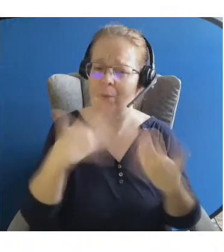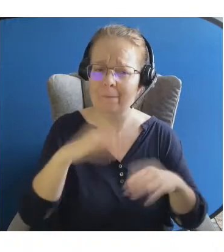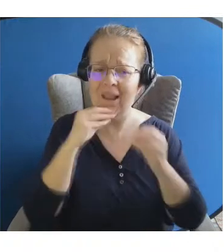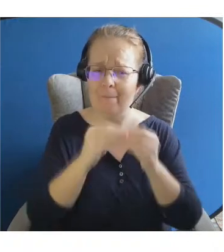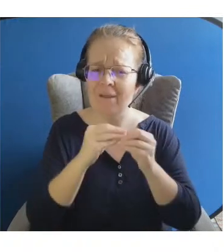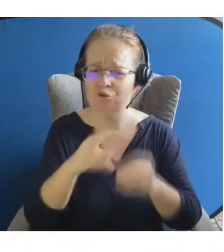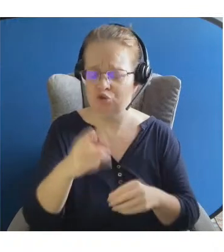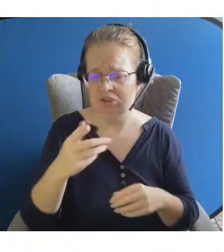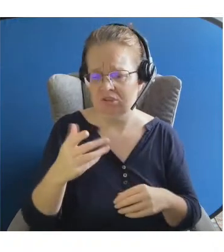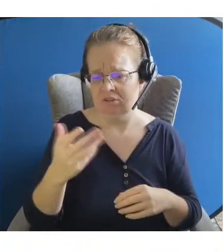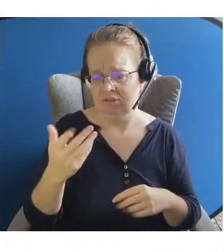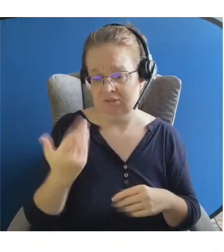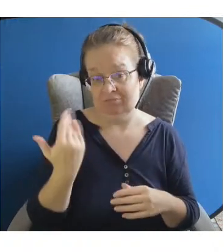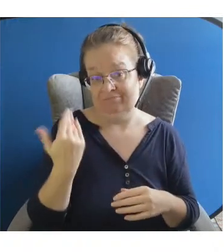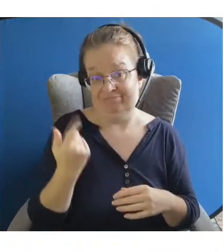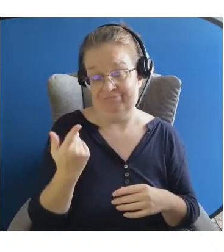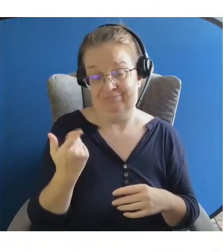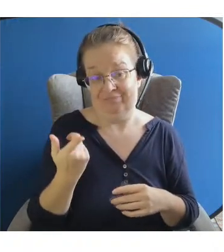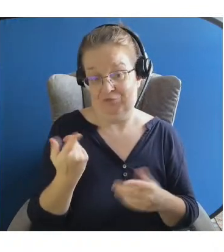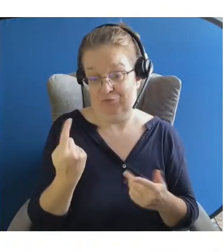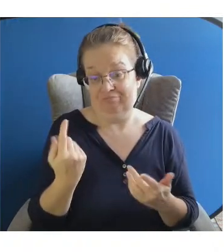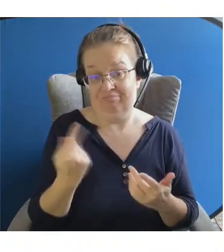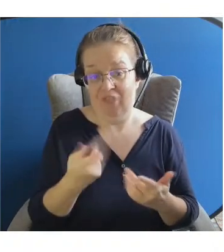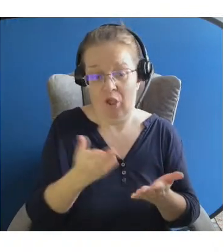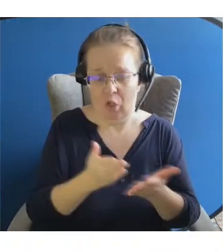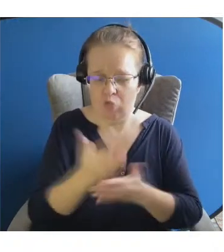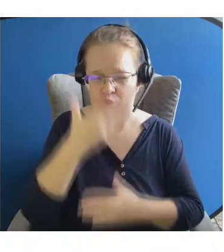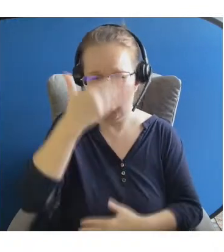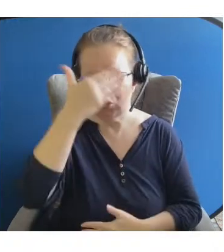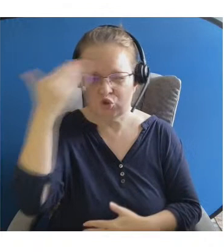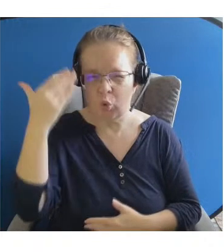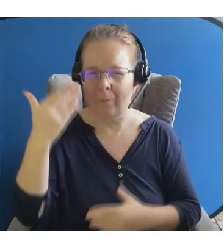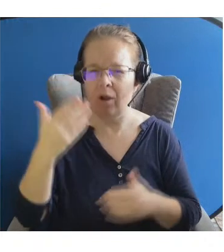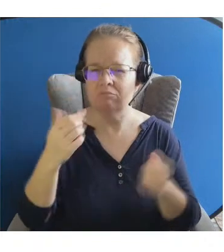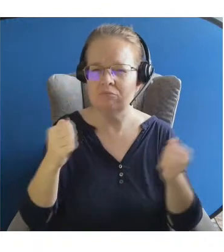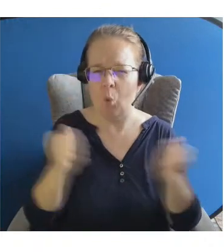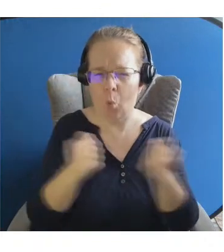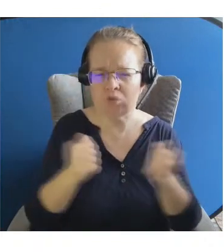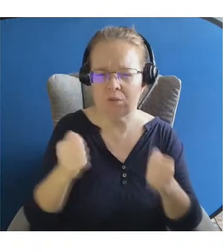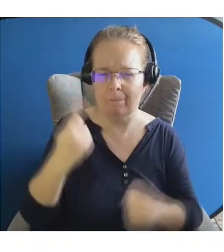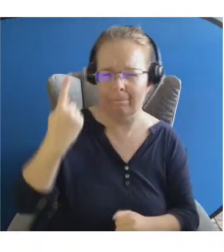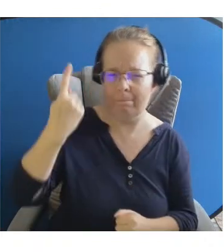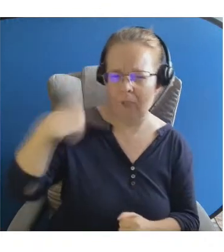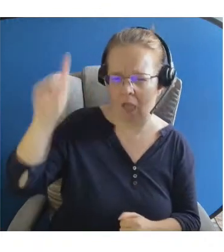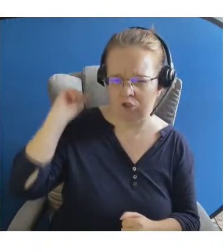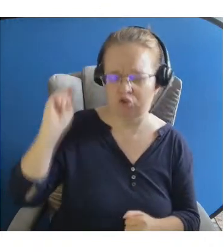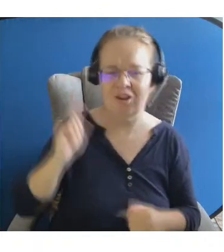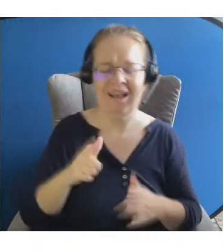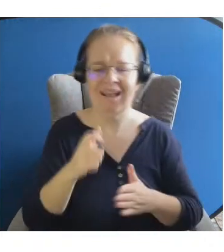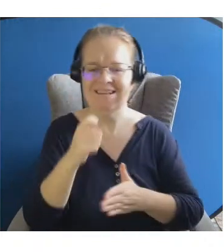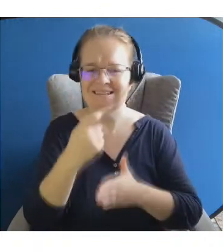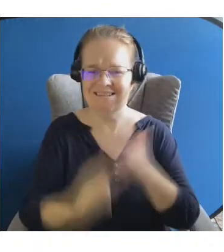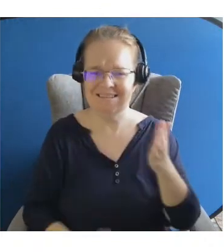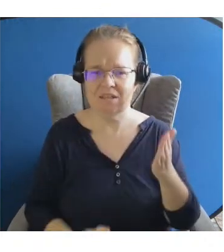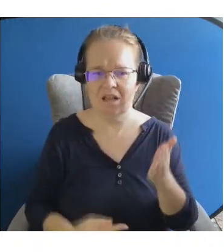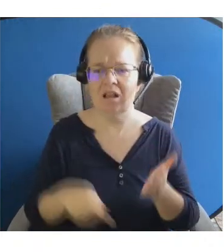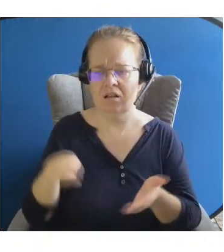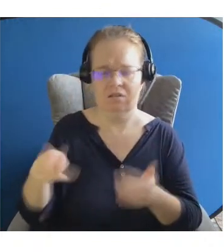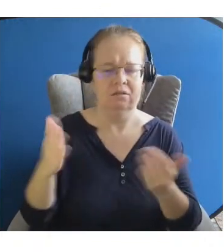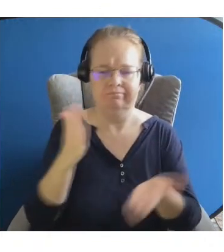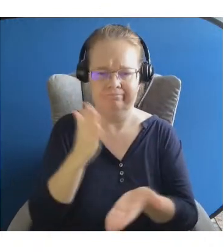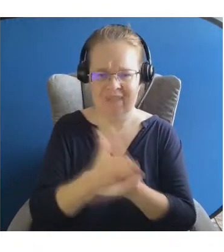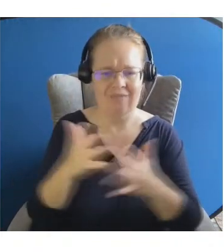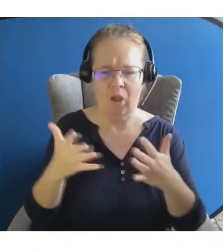clear sort of through the summer, autumn last year that disabled people had been disproportionately impacted